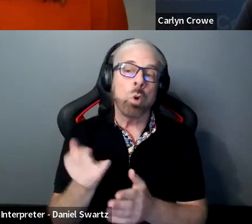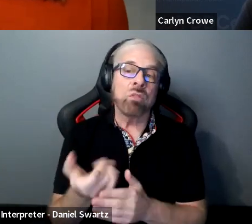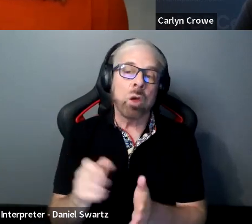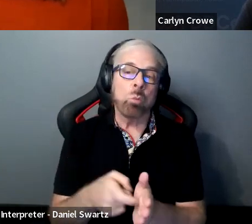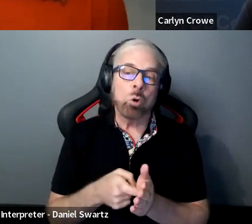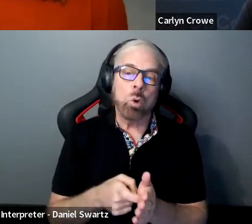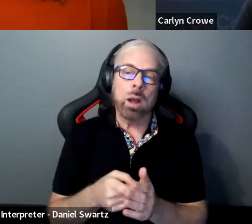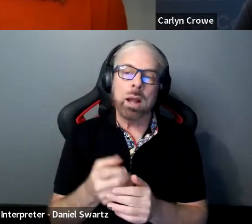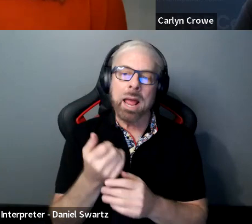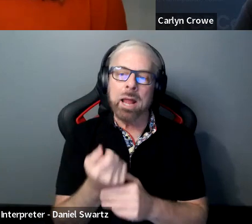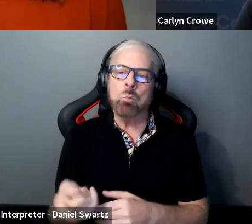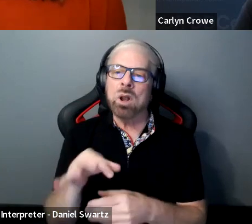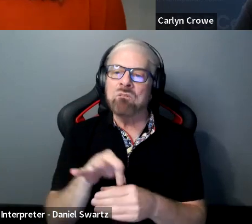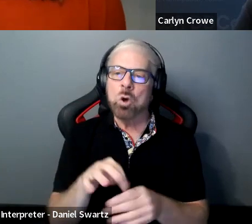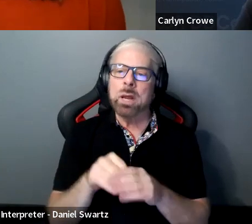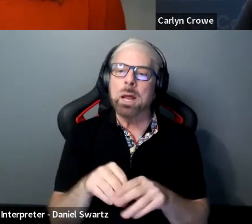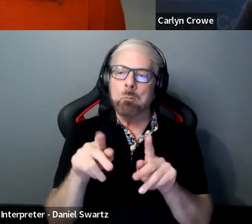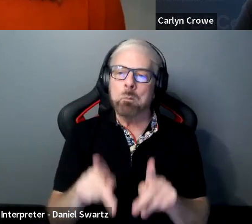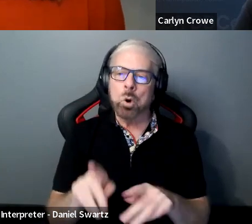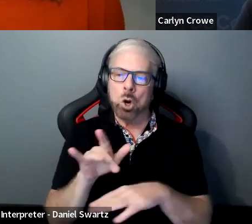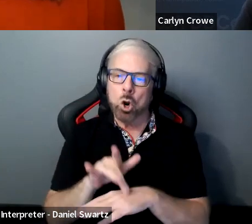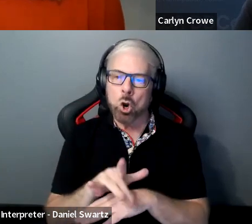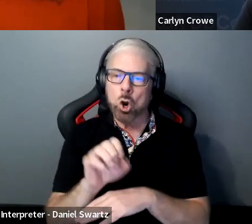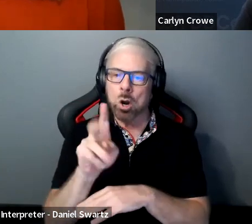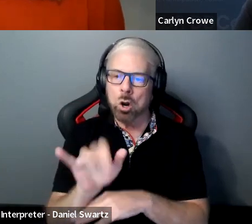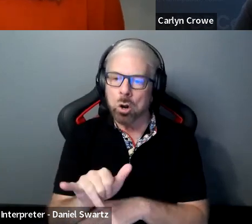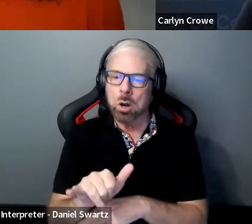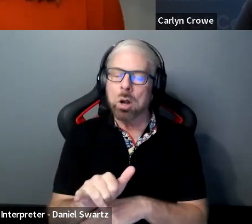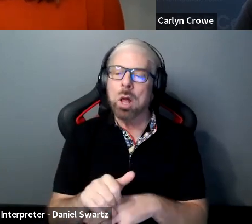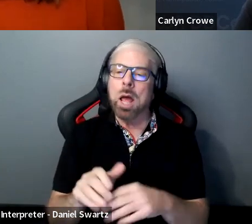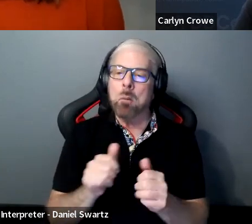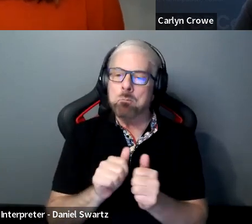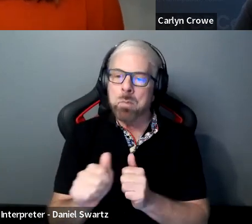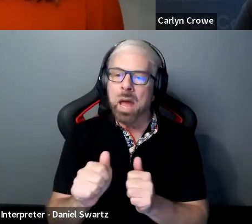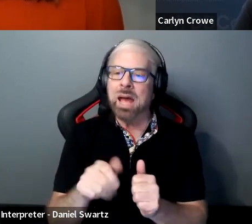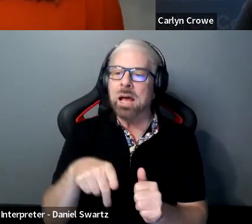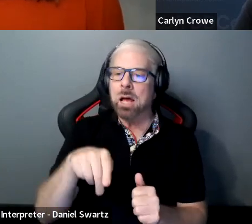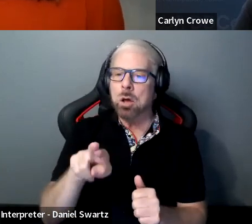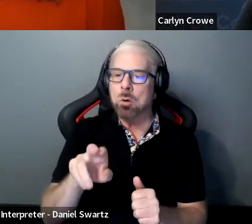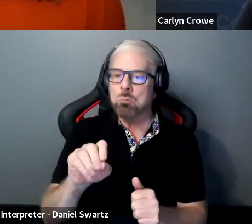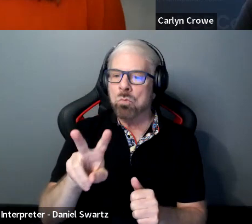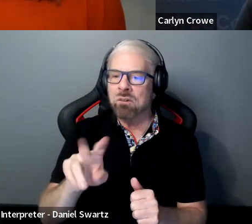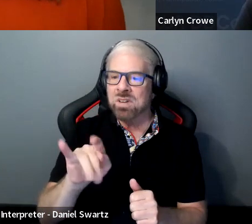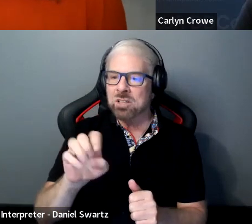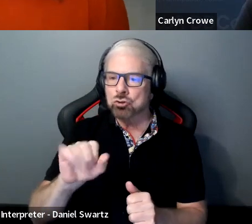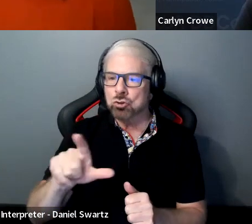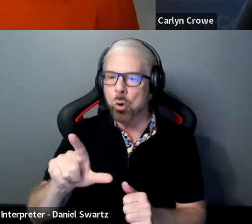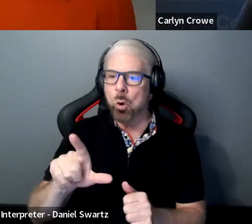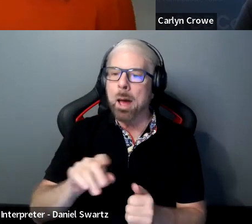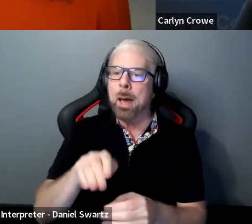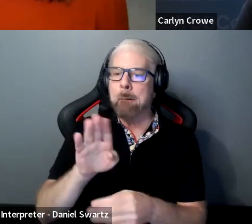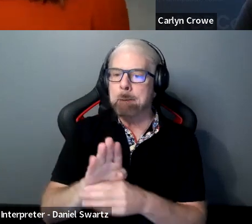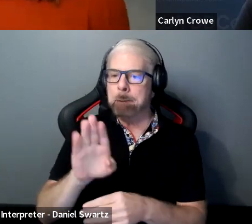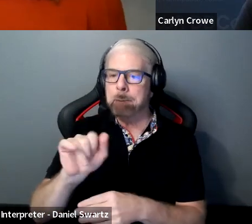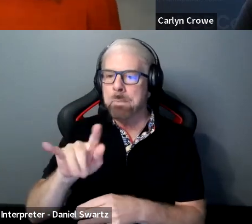anybody voting in person early to cast a provisional ballot, which means it's not when you go to